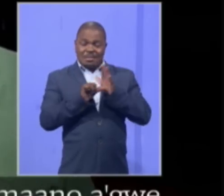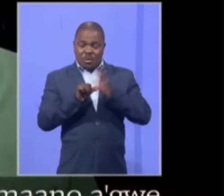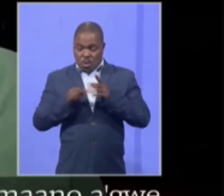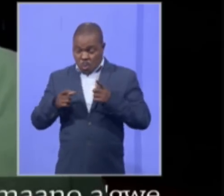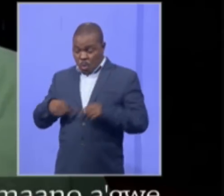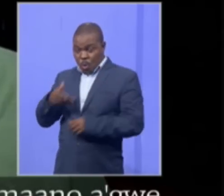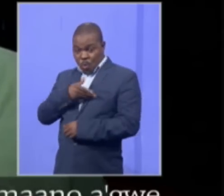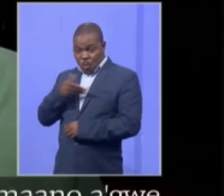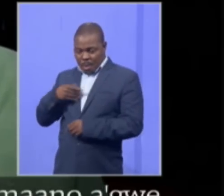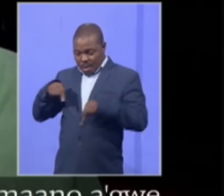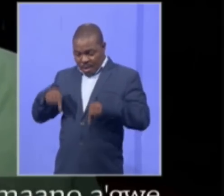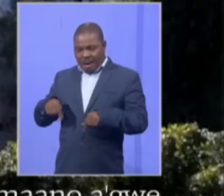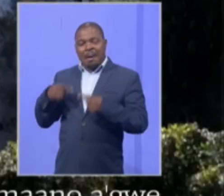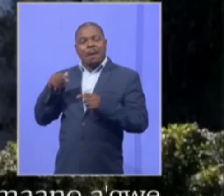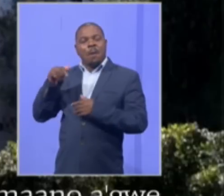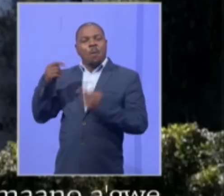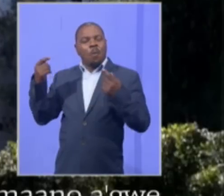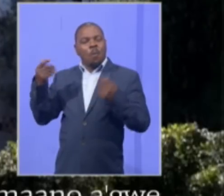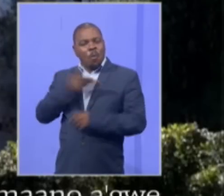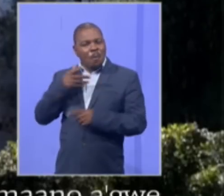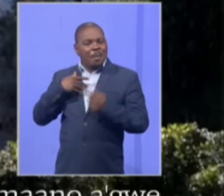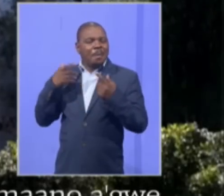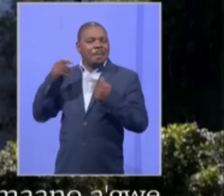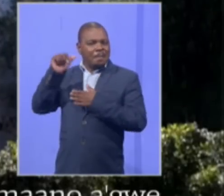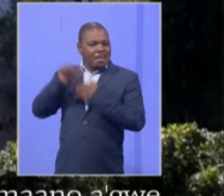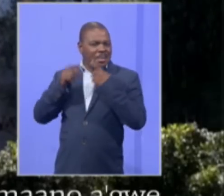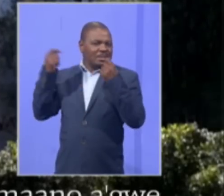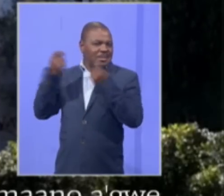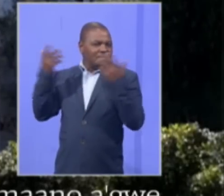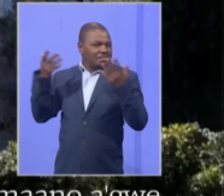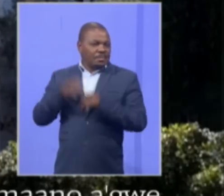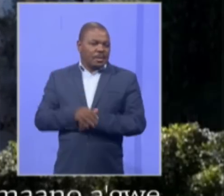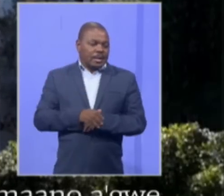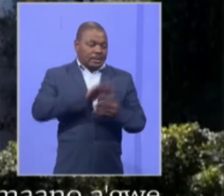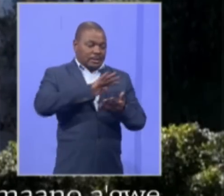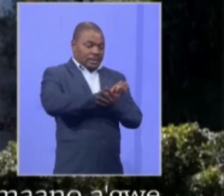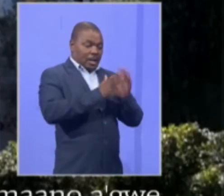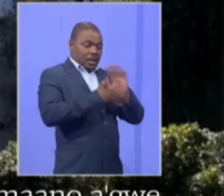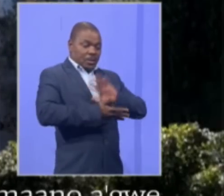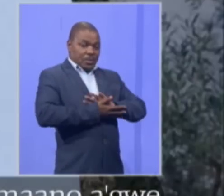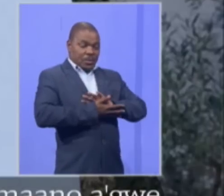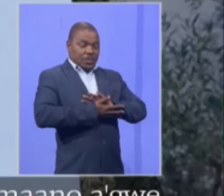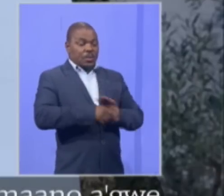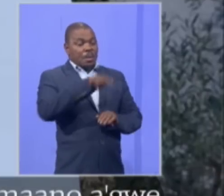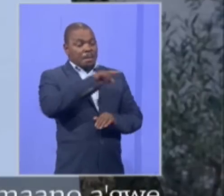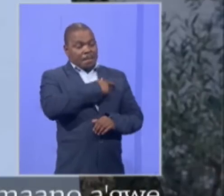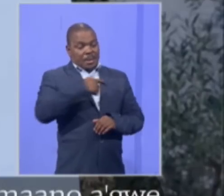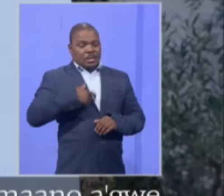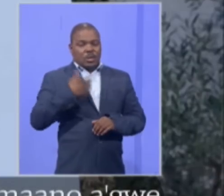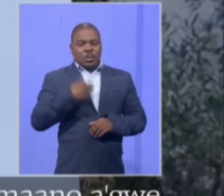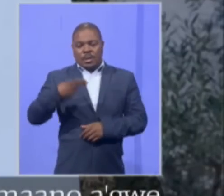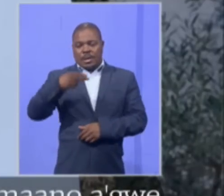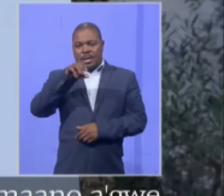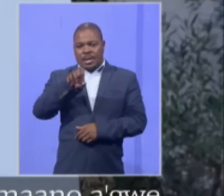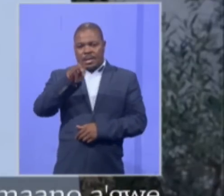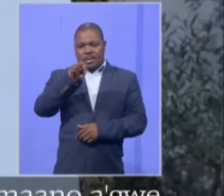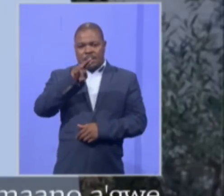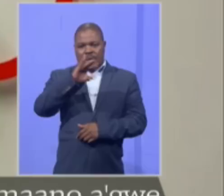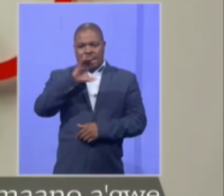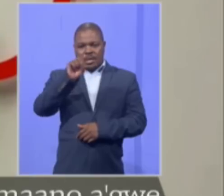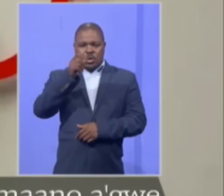woman, especially as we are celebrating Women's Month. Mopresidente wa SASCOC, Perry Hendricks, o re ba holofetše go šoma